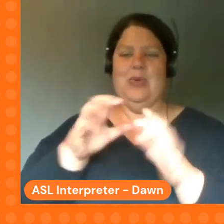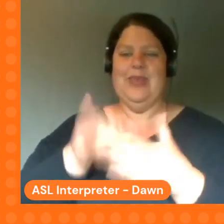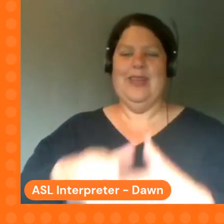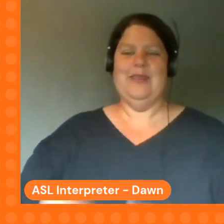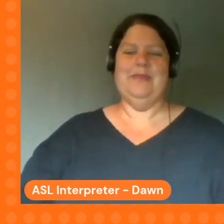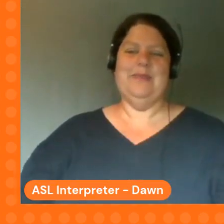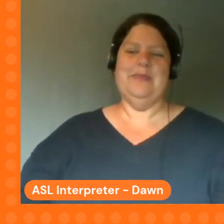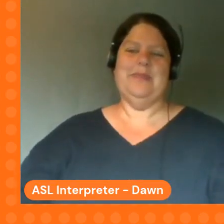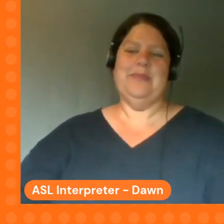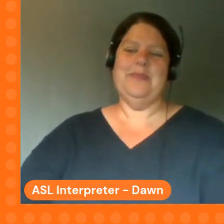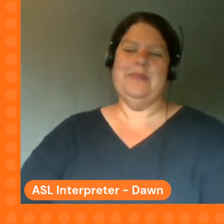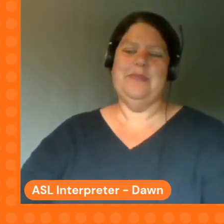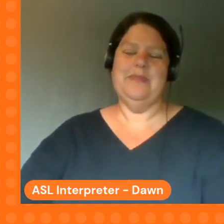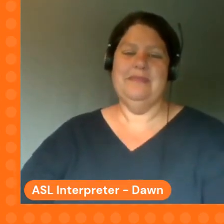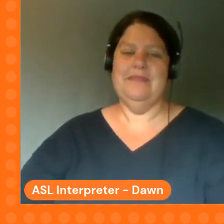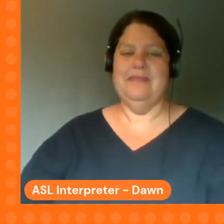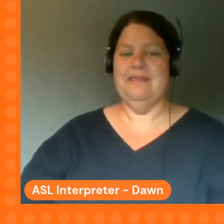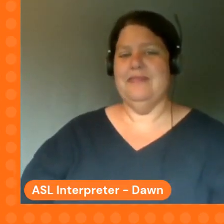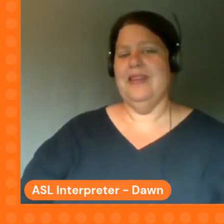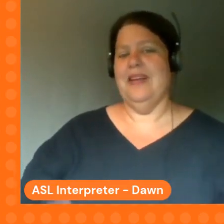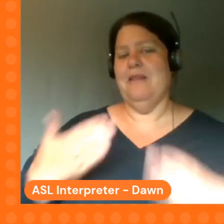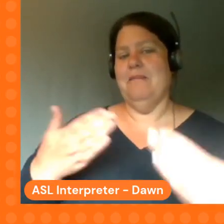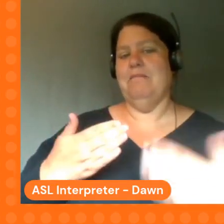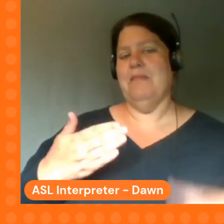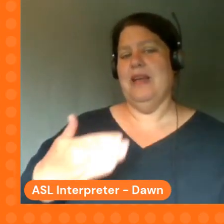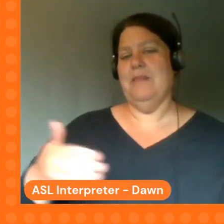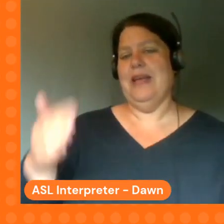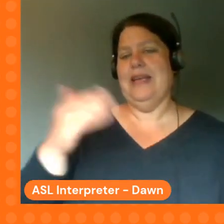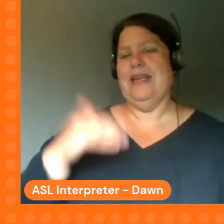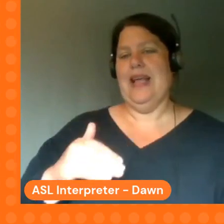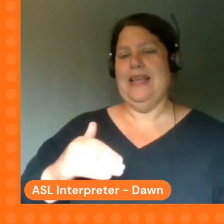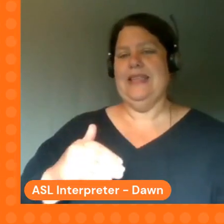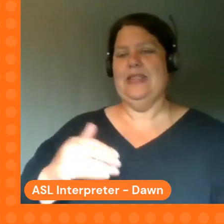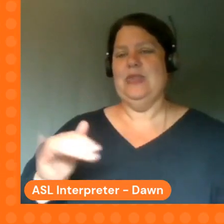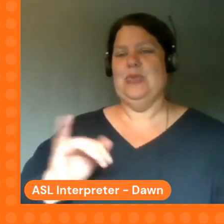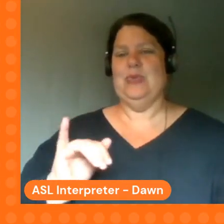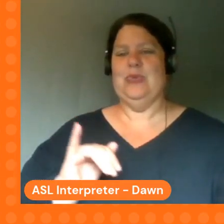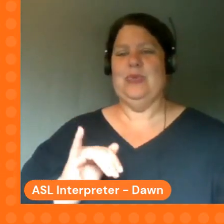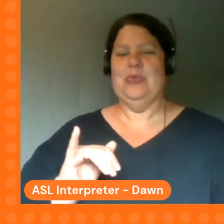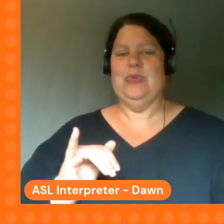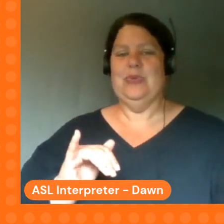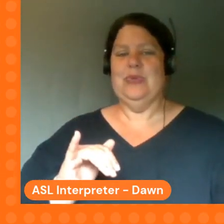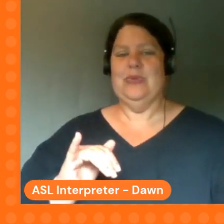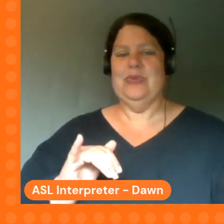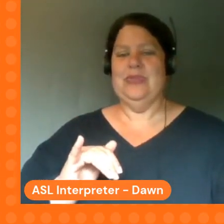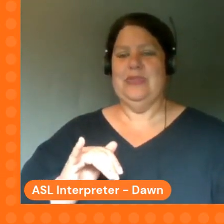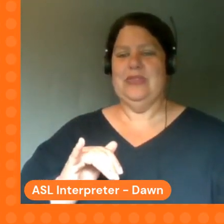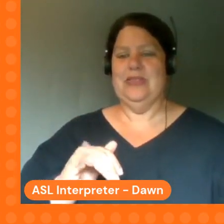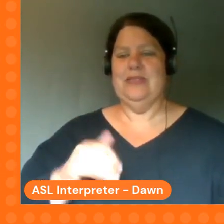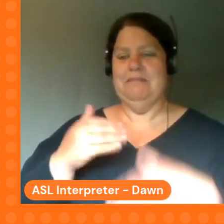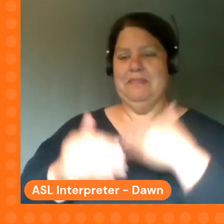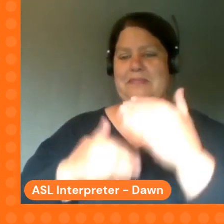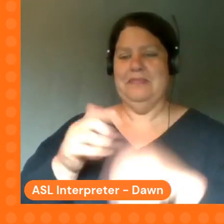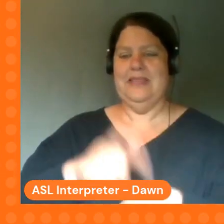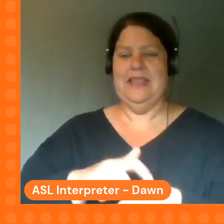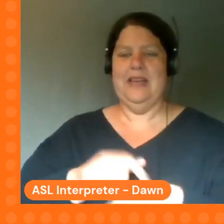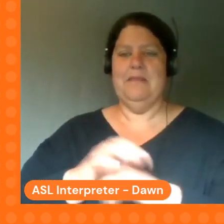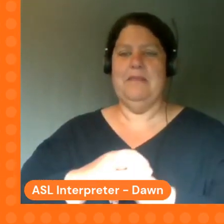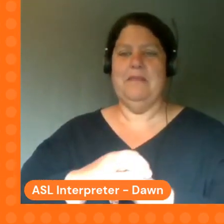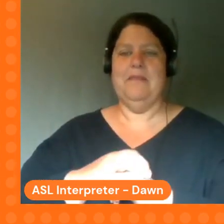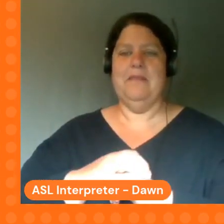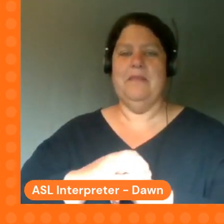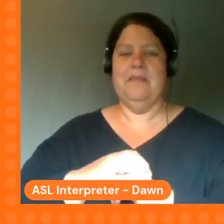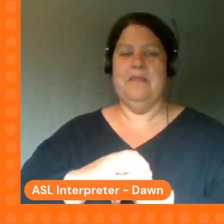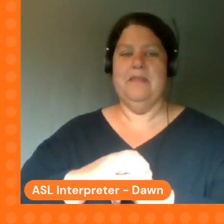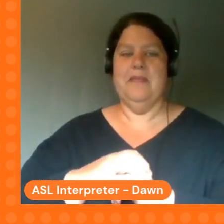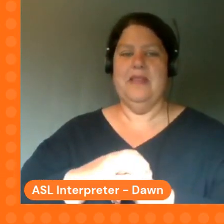So maybe I go to the next question too, since we don't. To keep on time. So one question